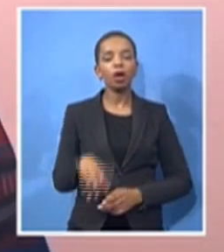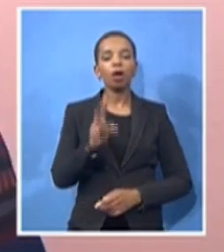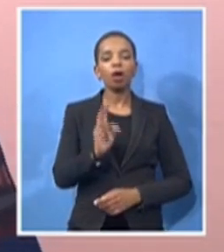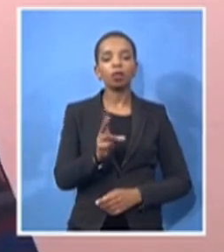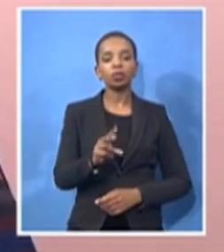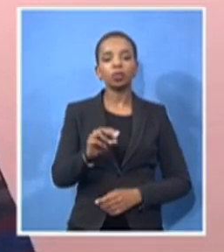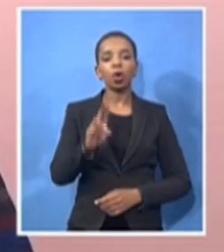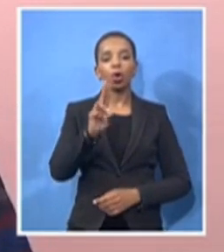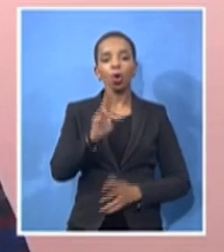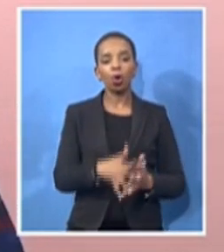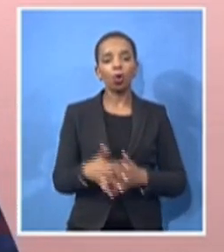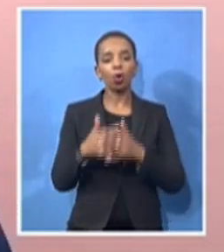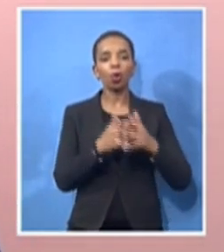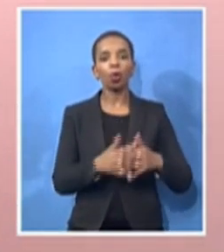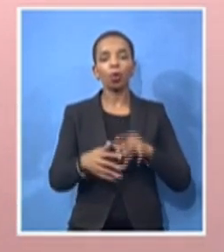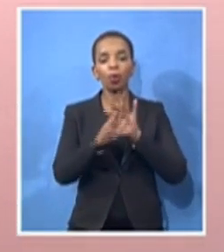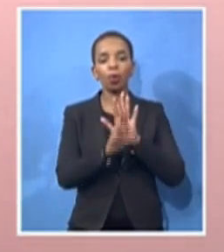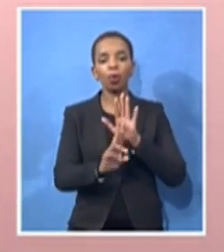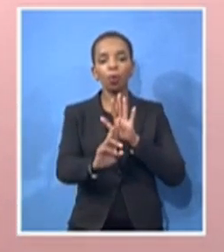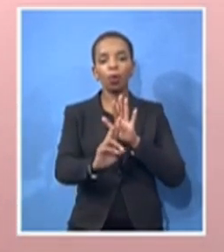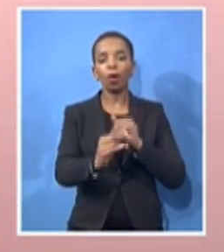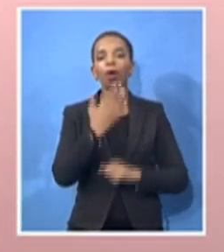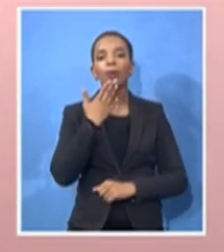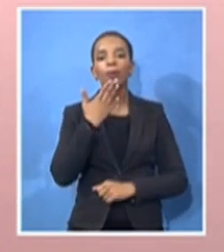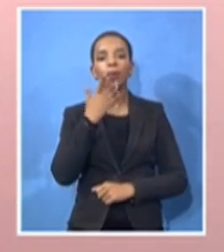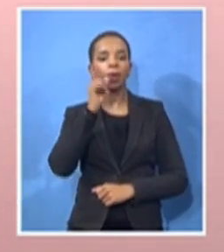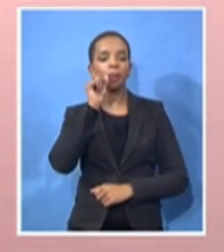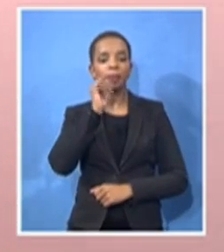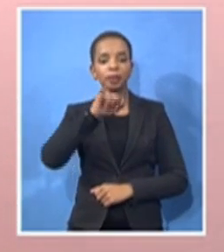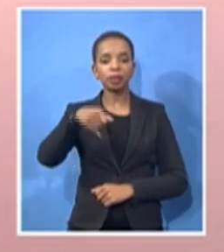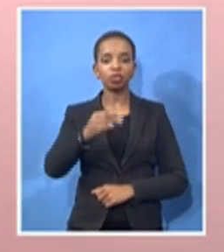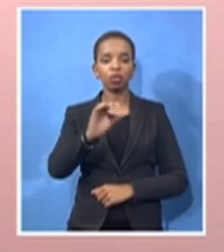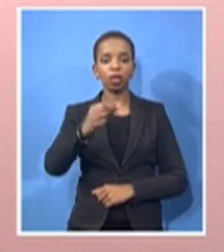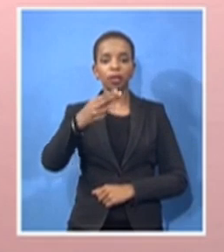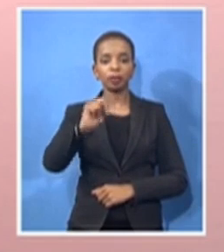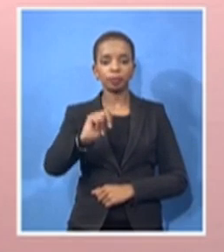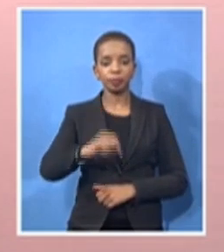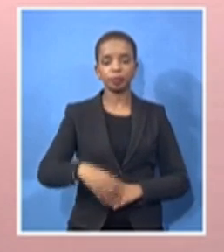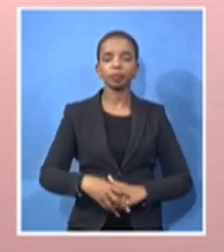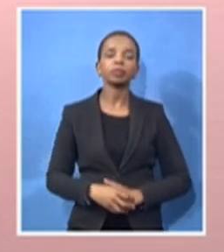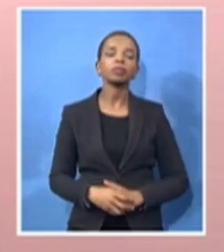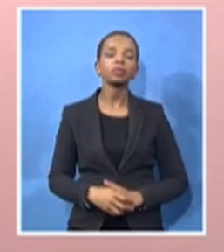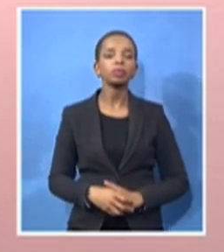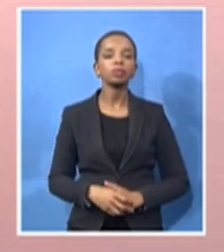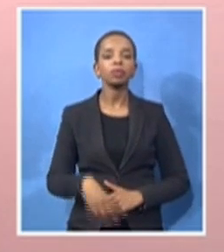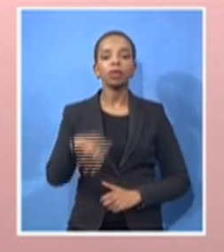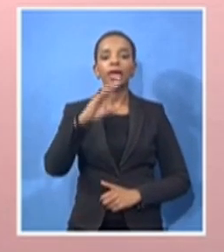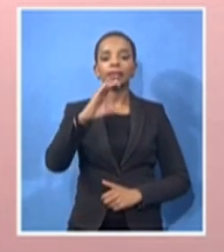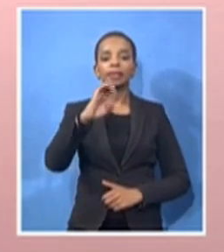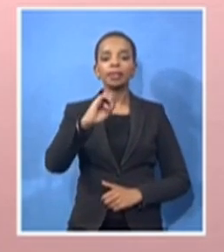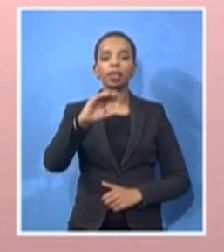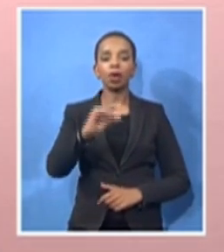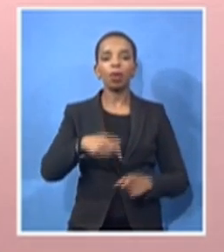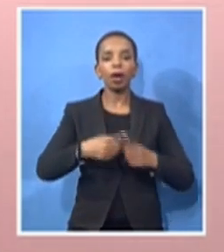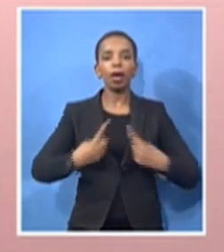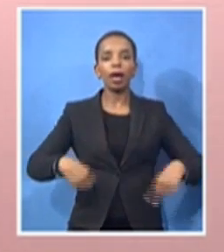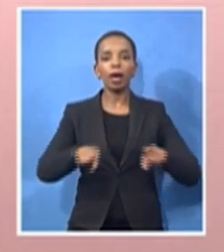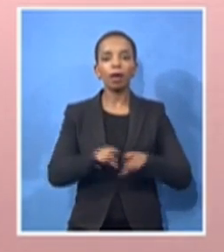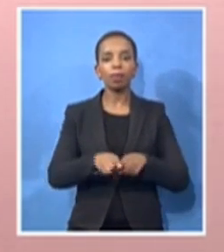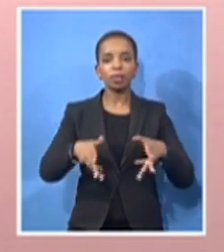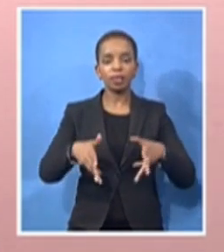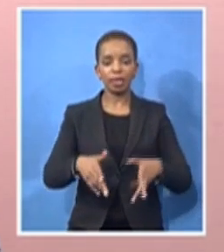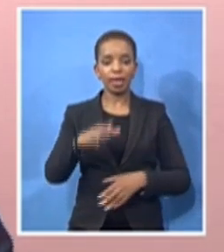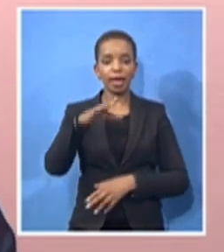Broke, our CEO of Chris Hani Baragwanath, Dr.